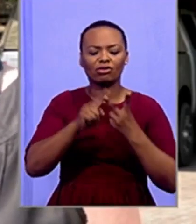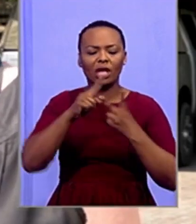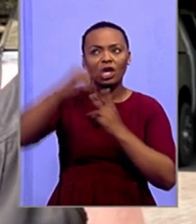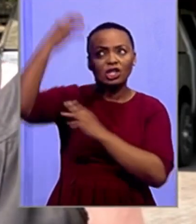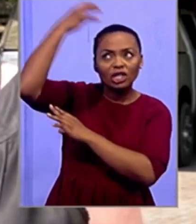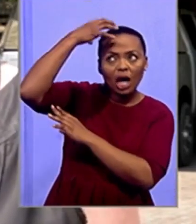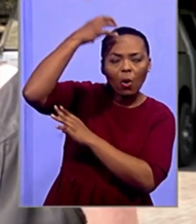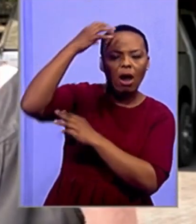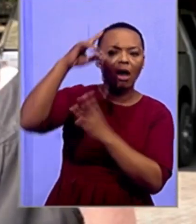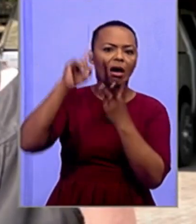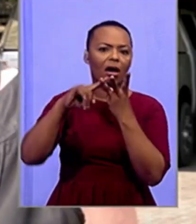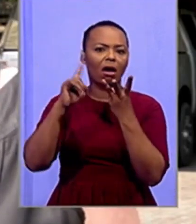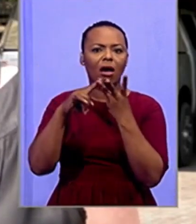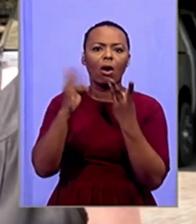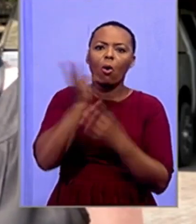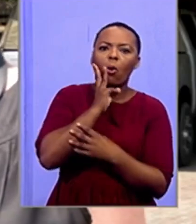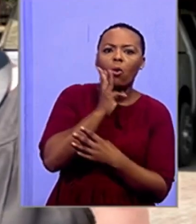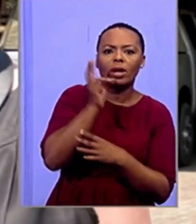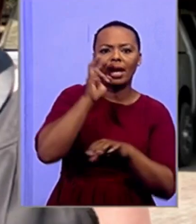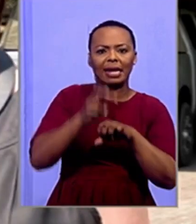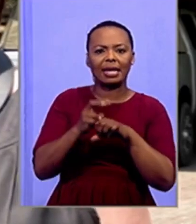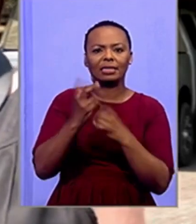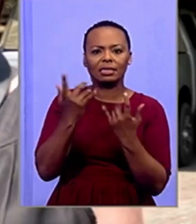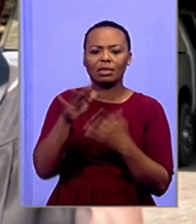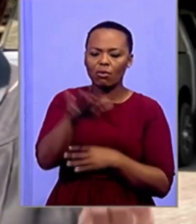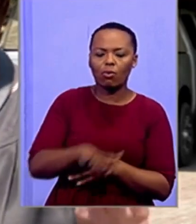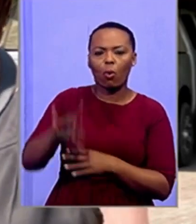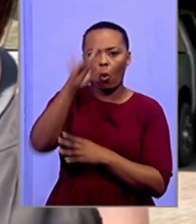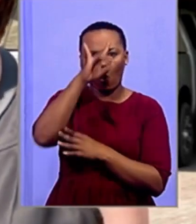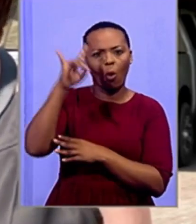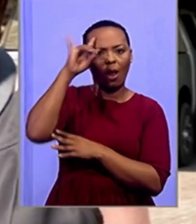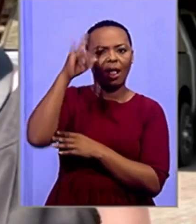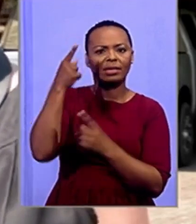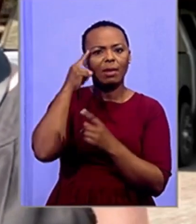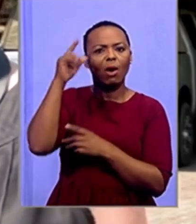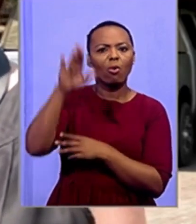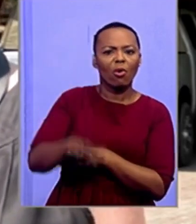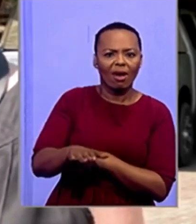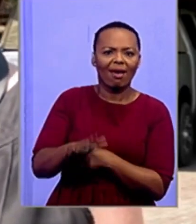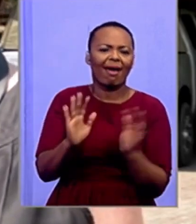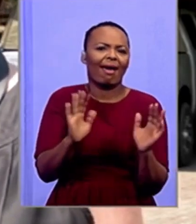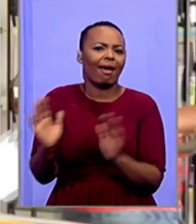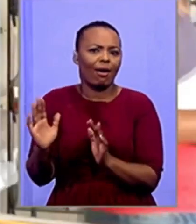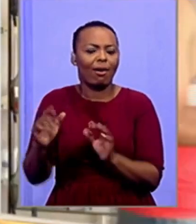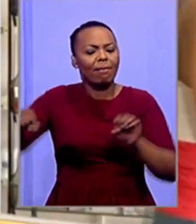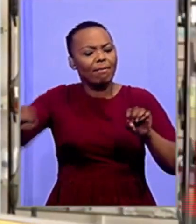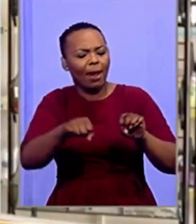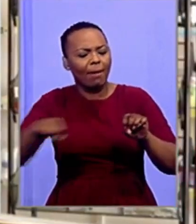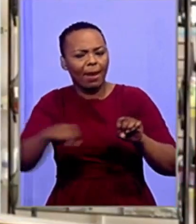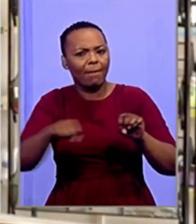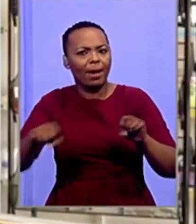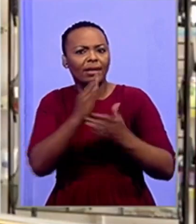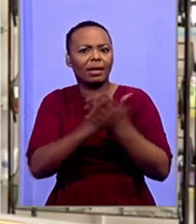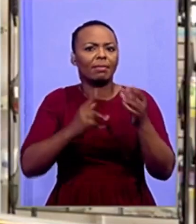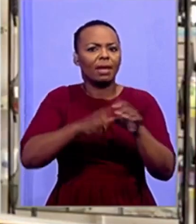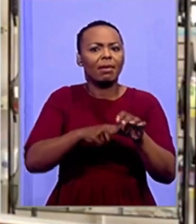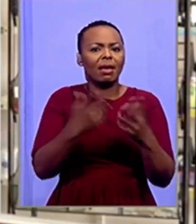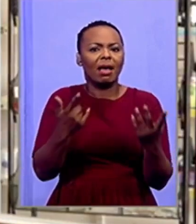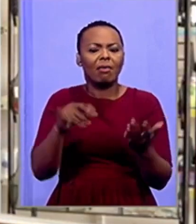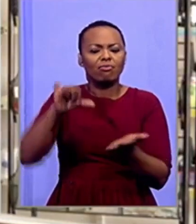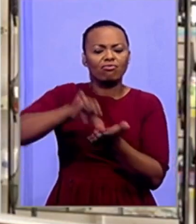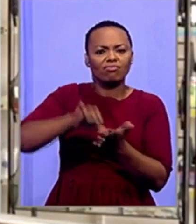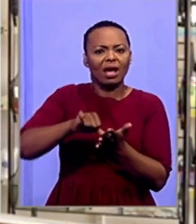hot water, all of that stuff. And you either have to have a generator running in those times, which is ridiculously